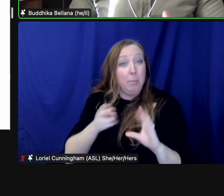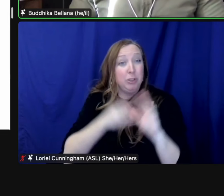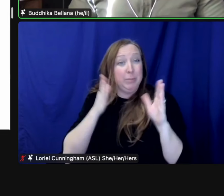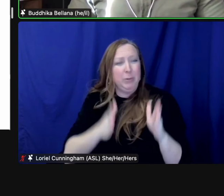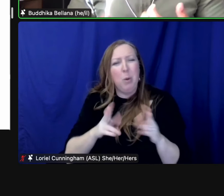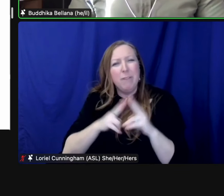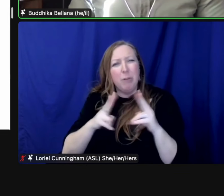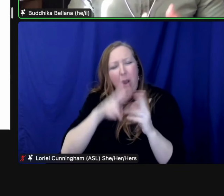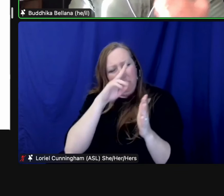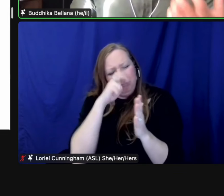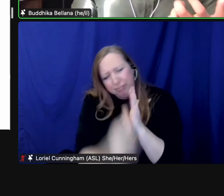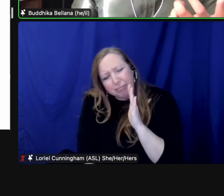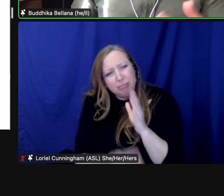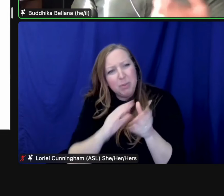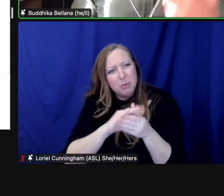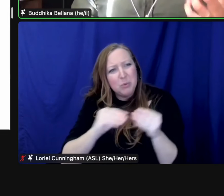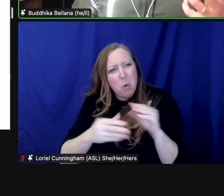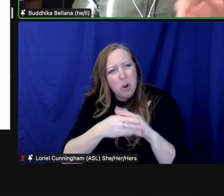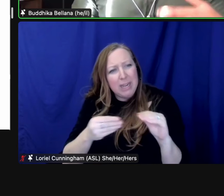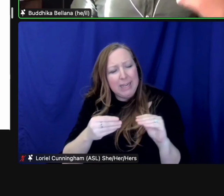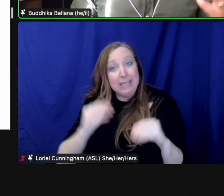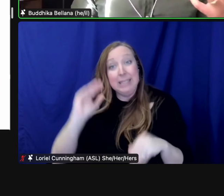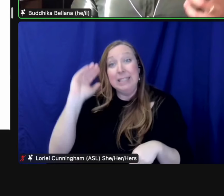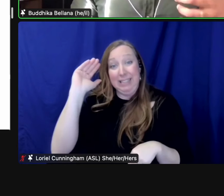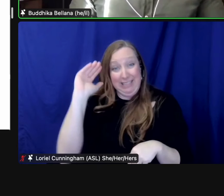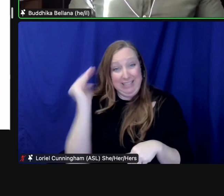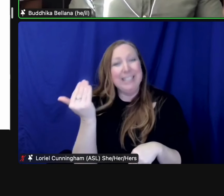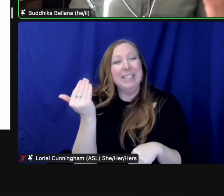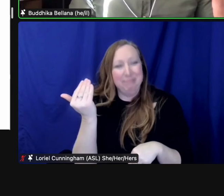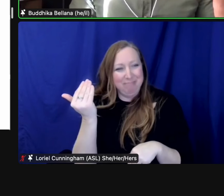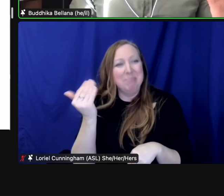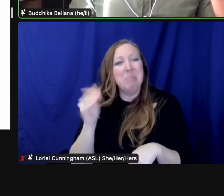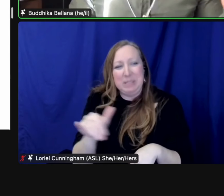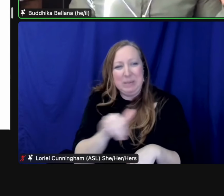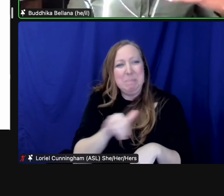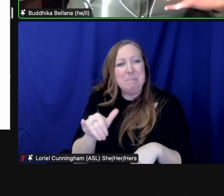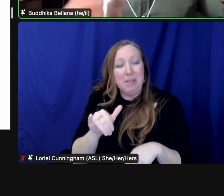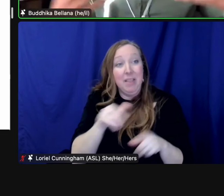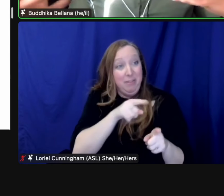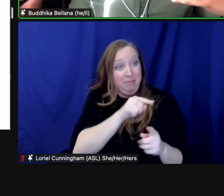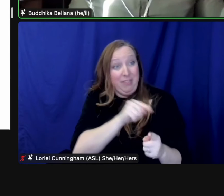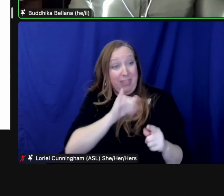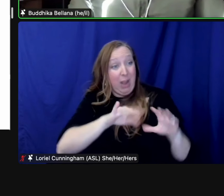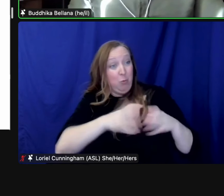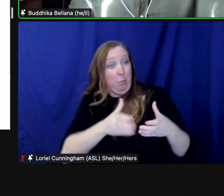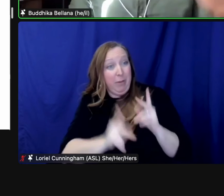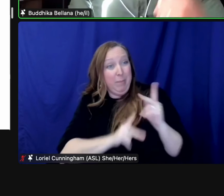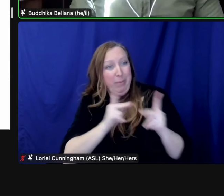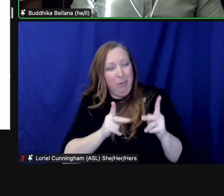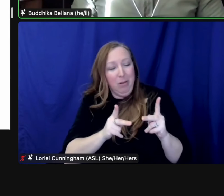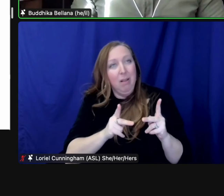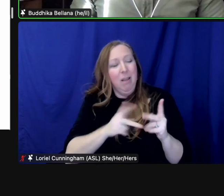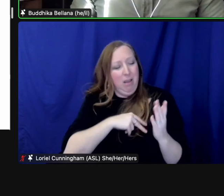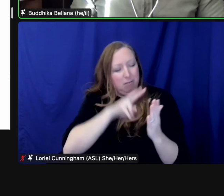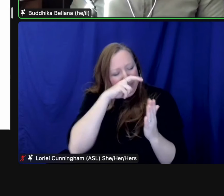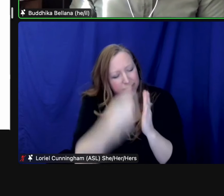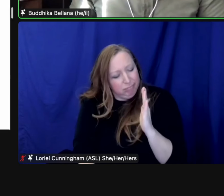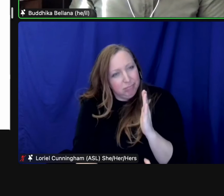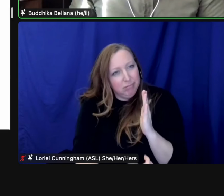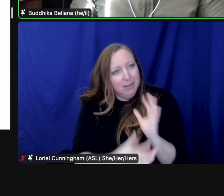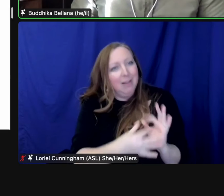immersed in the story while reading it seem to be the ones that show this lasting persistence of that experience in mind.